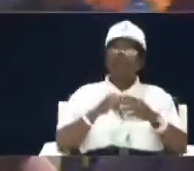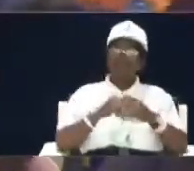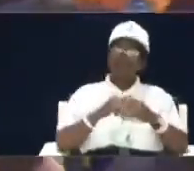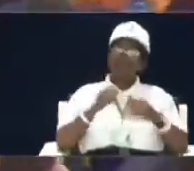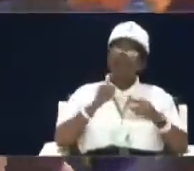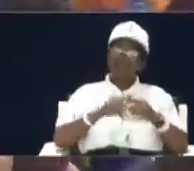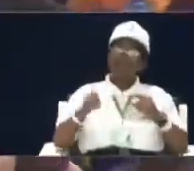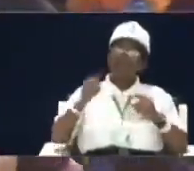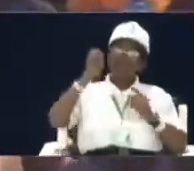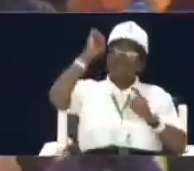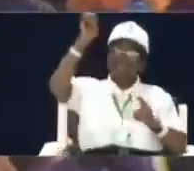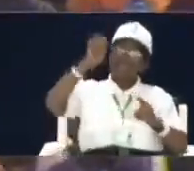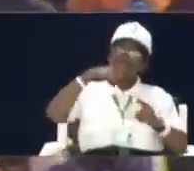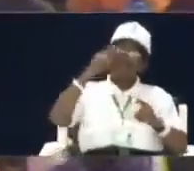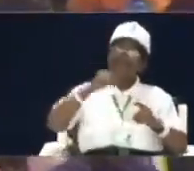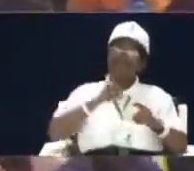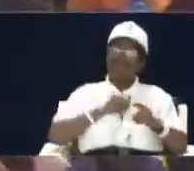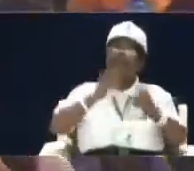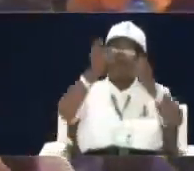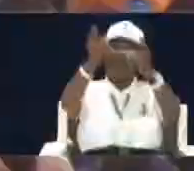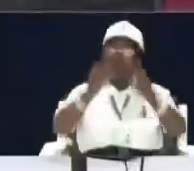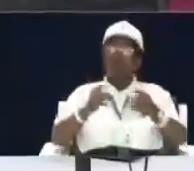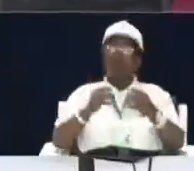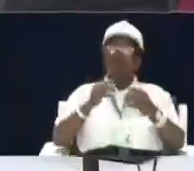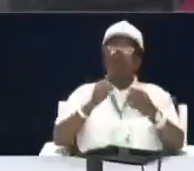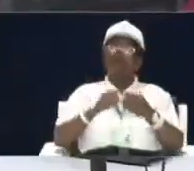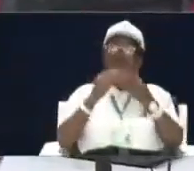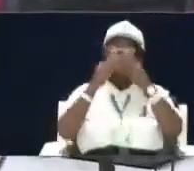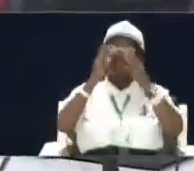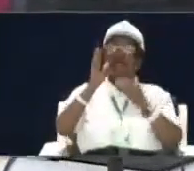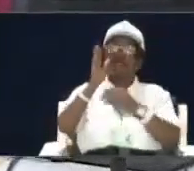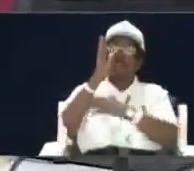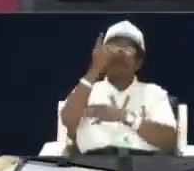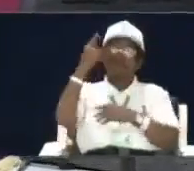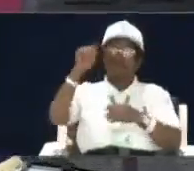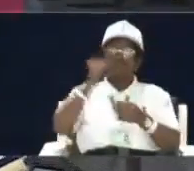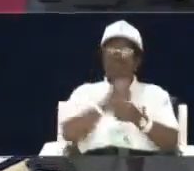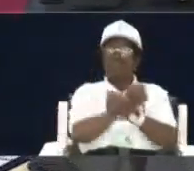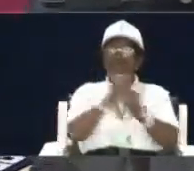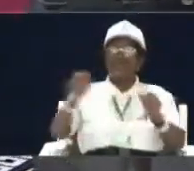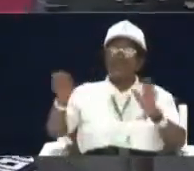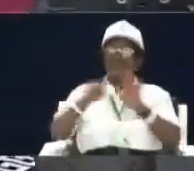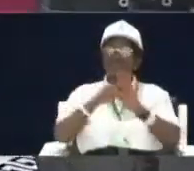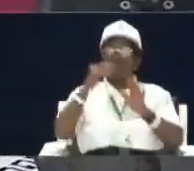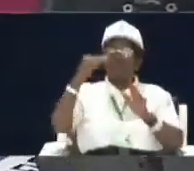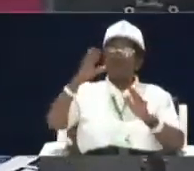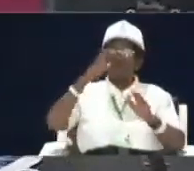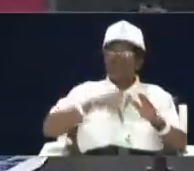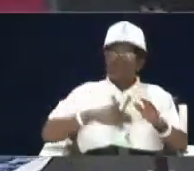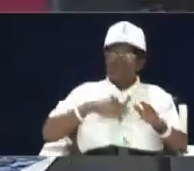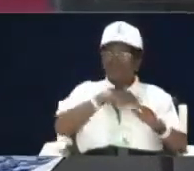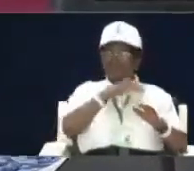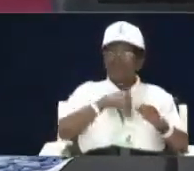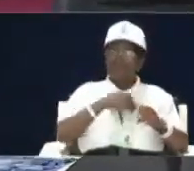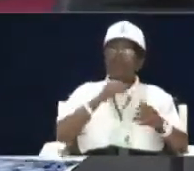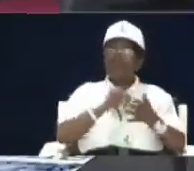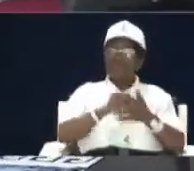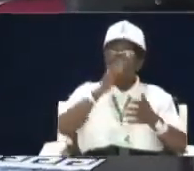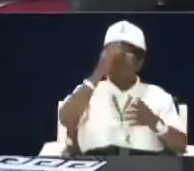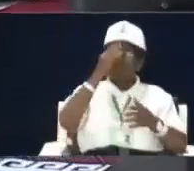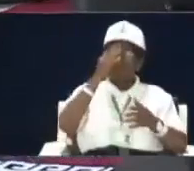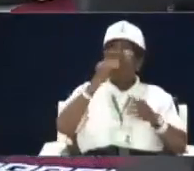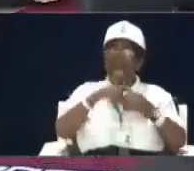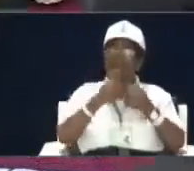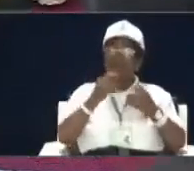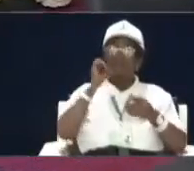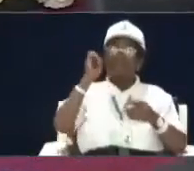But he said, I want to thank God for the salvation of my soul. That's how he started. The salvation of